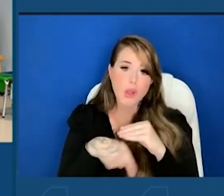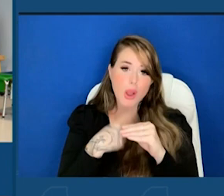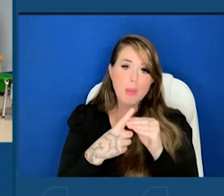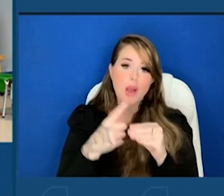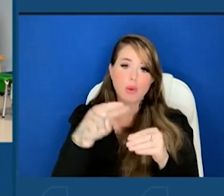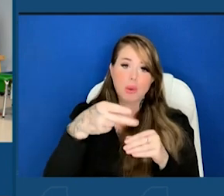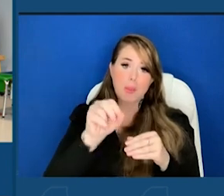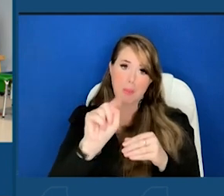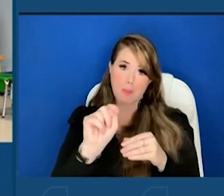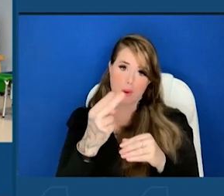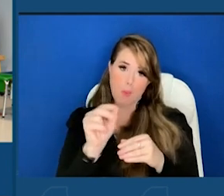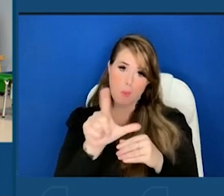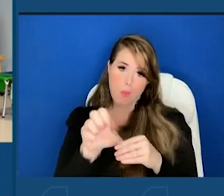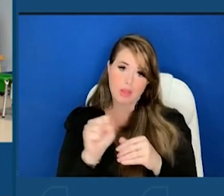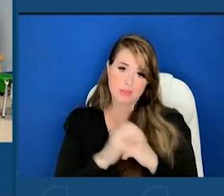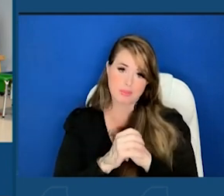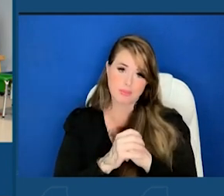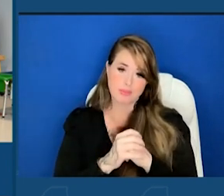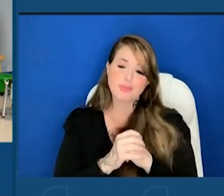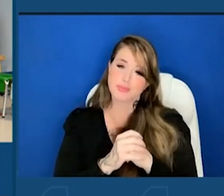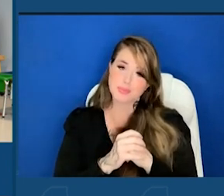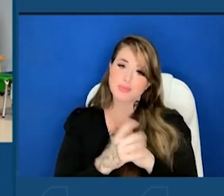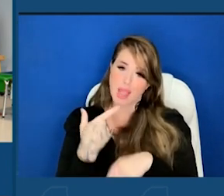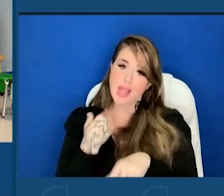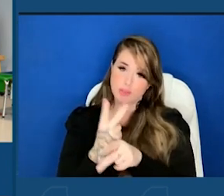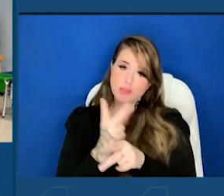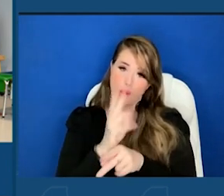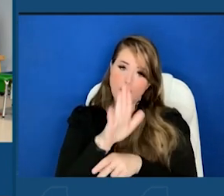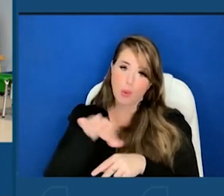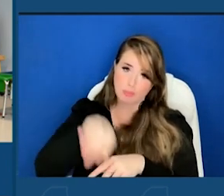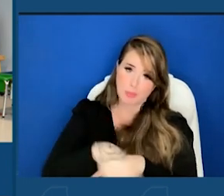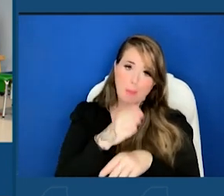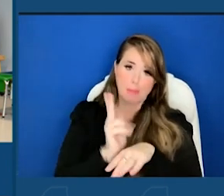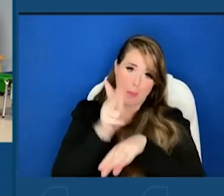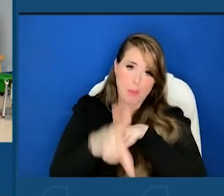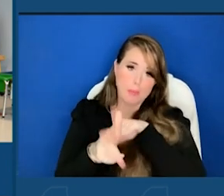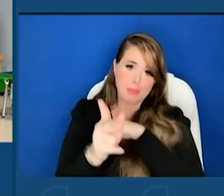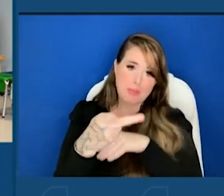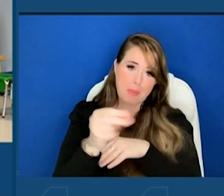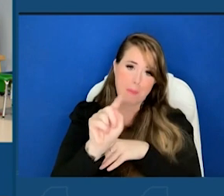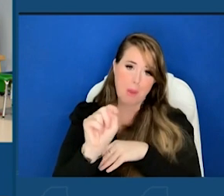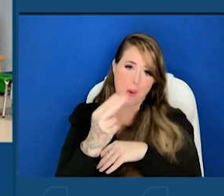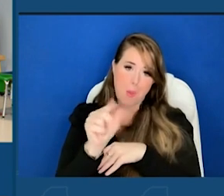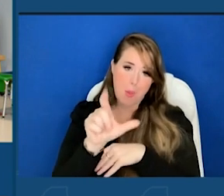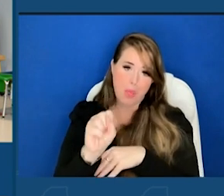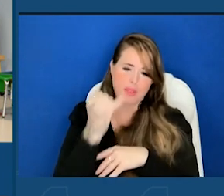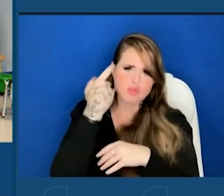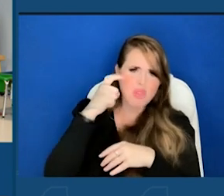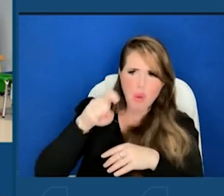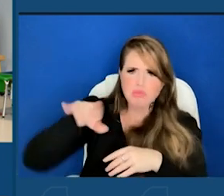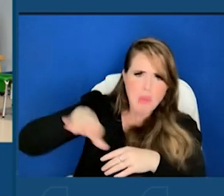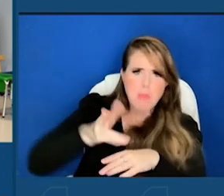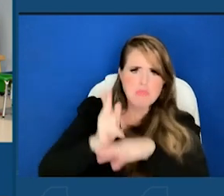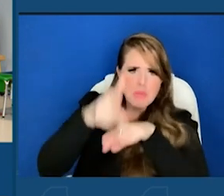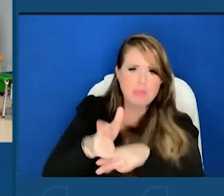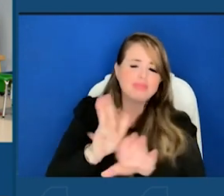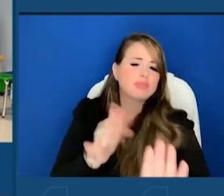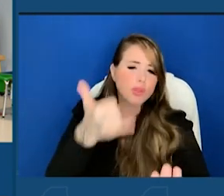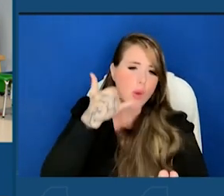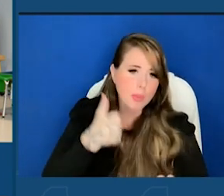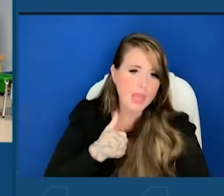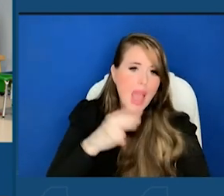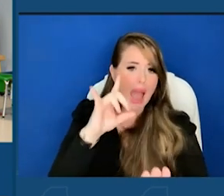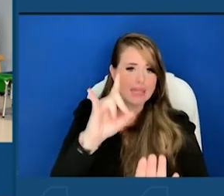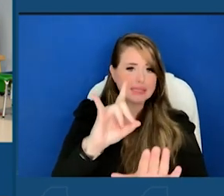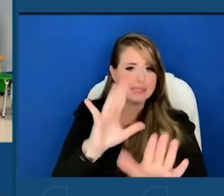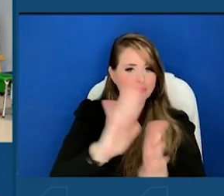potholes. I took care of your potholes, you know that, right? Okay, all right. If you see a pothole, give me a call. But I think I wiped out about 500,000 of them last